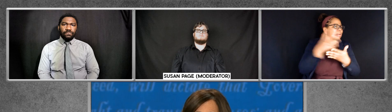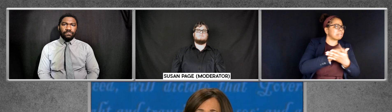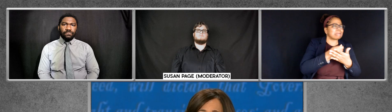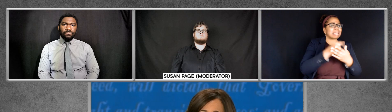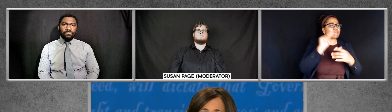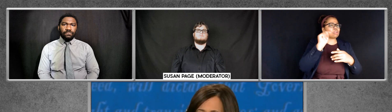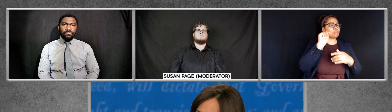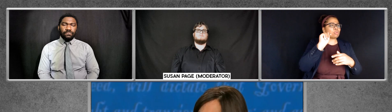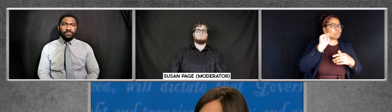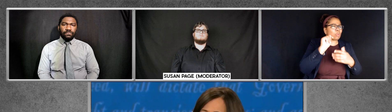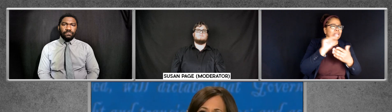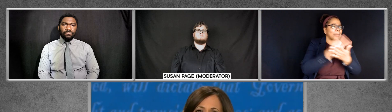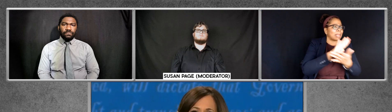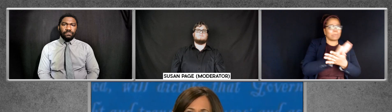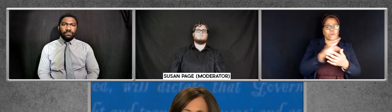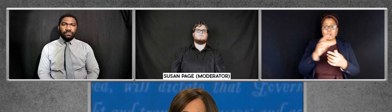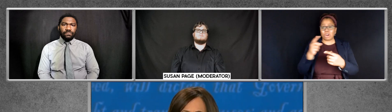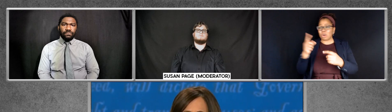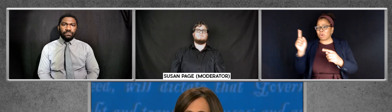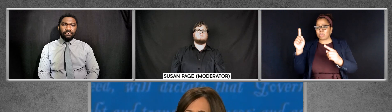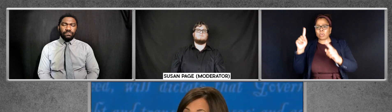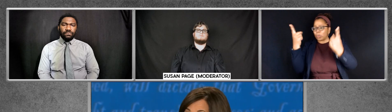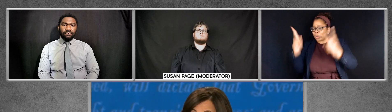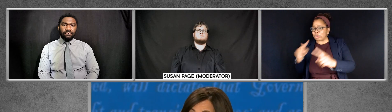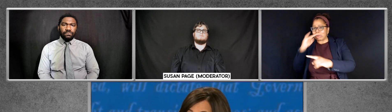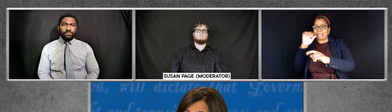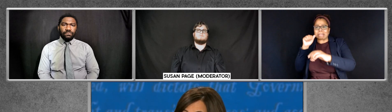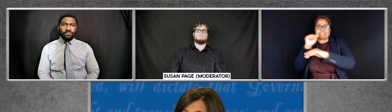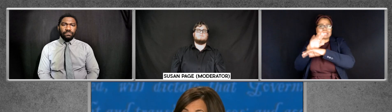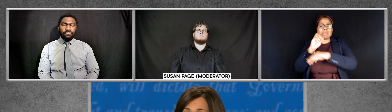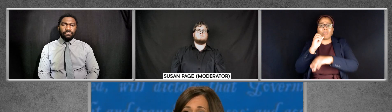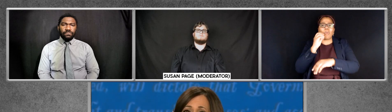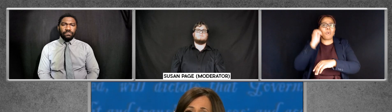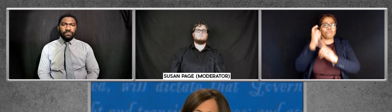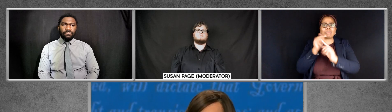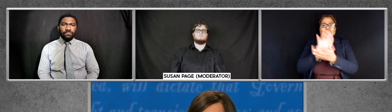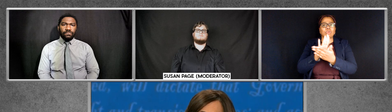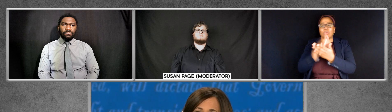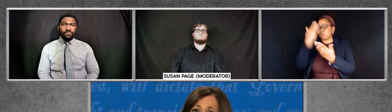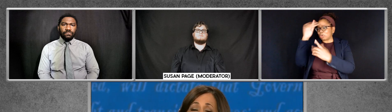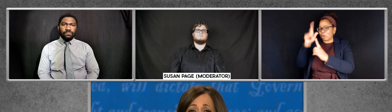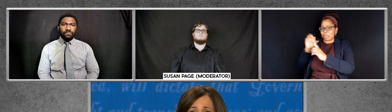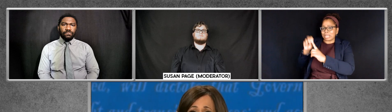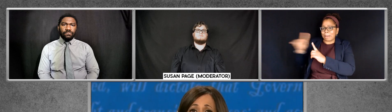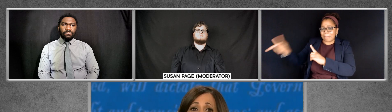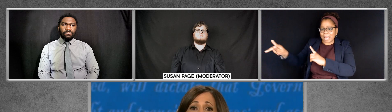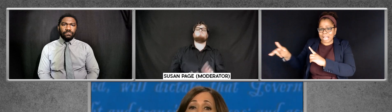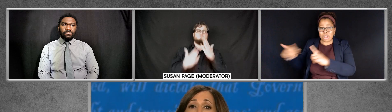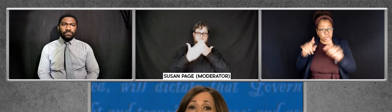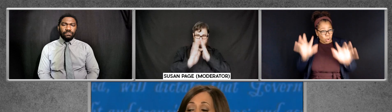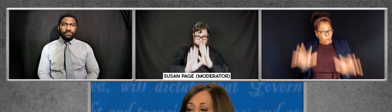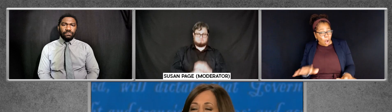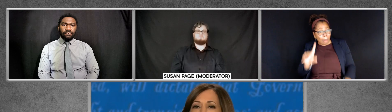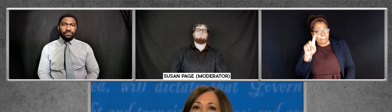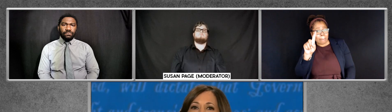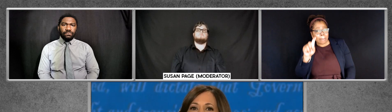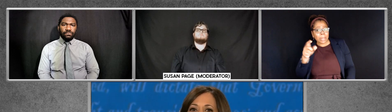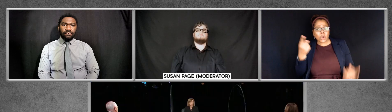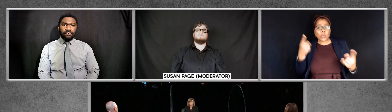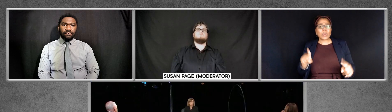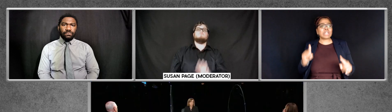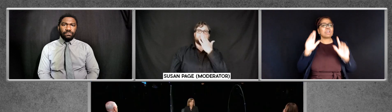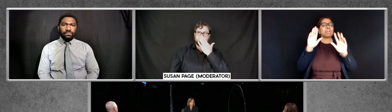How calm were you when your kids were sent home from school and you didn't know when they could go back? How calm were you when your children couldn't see